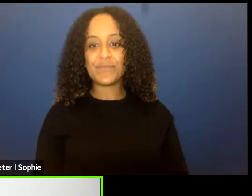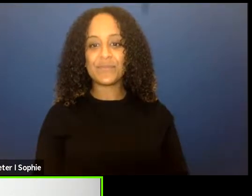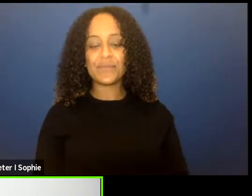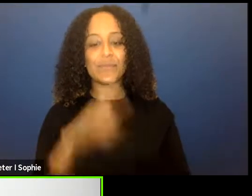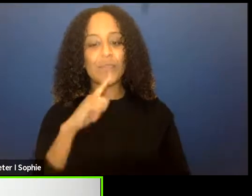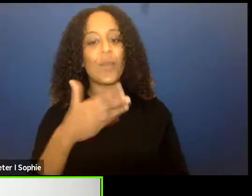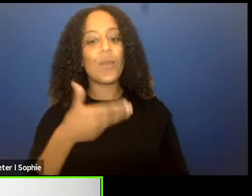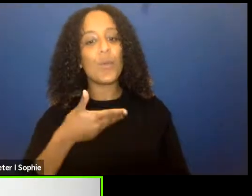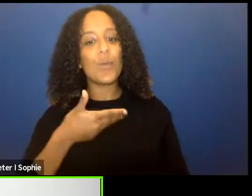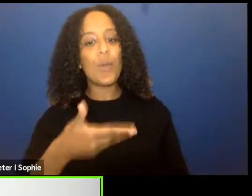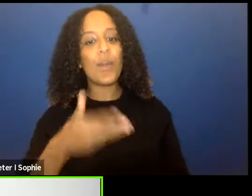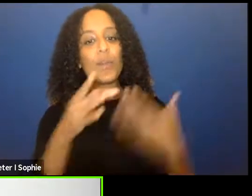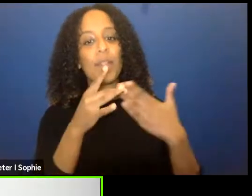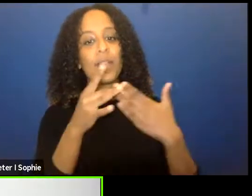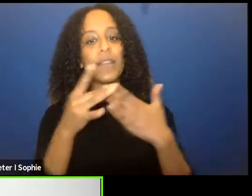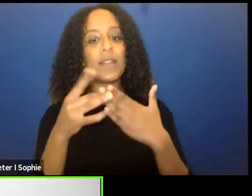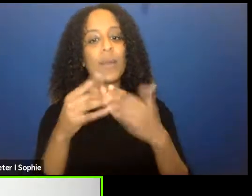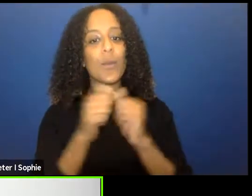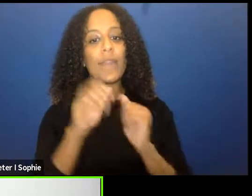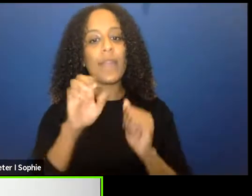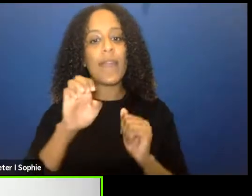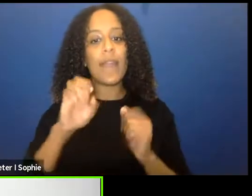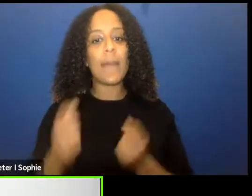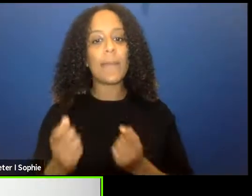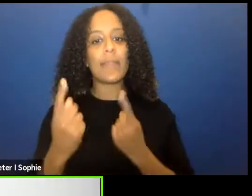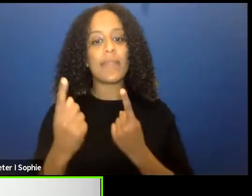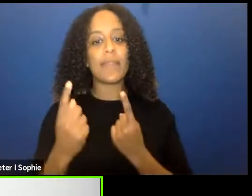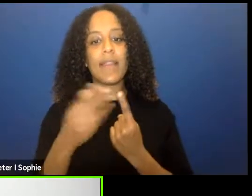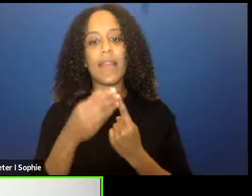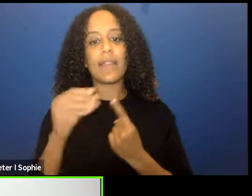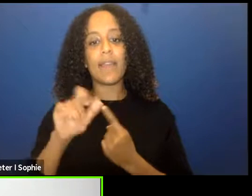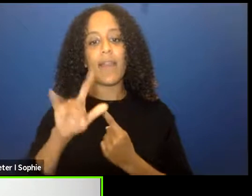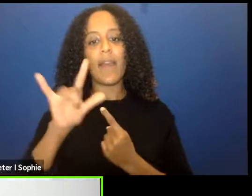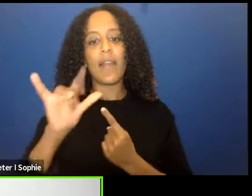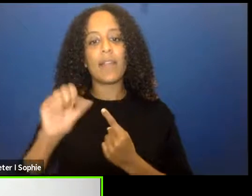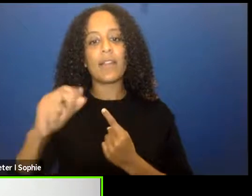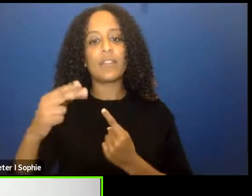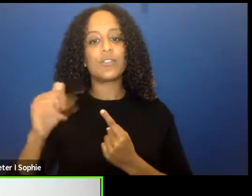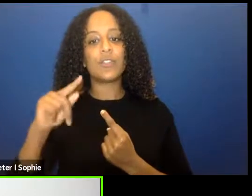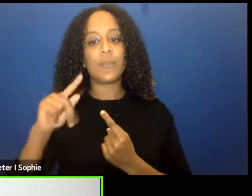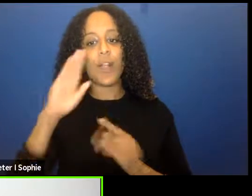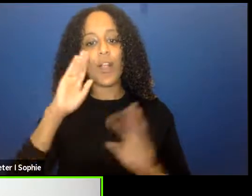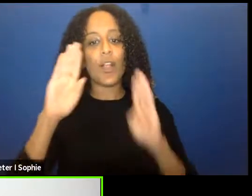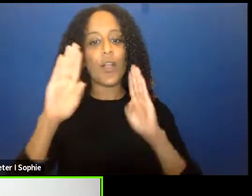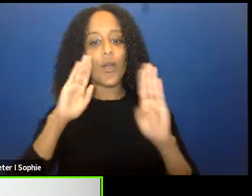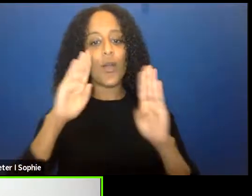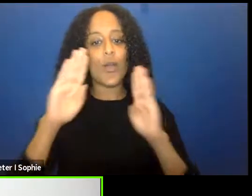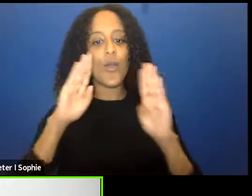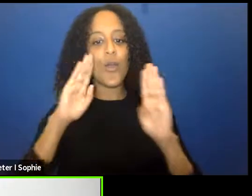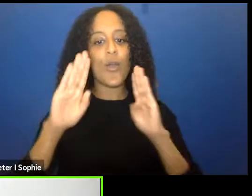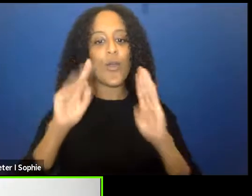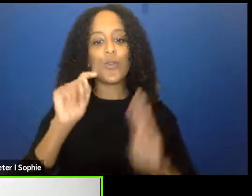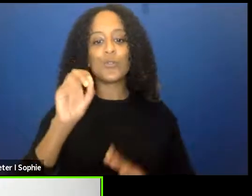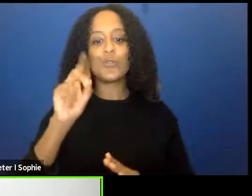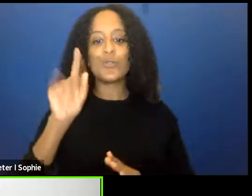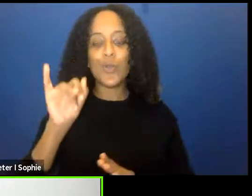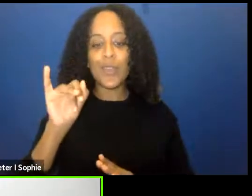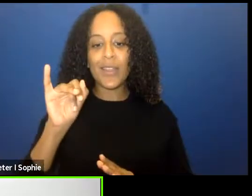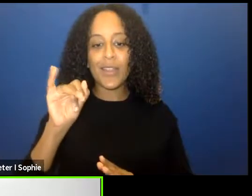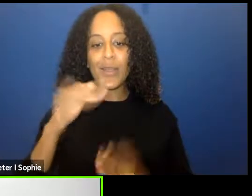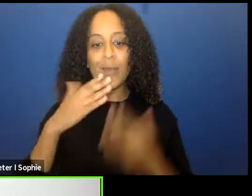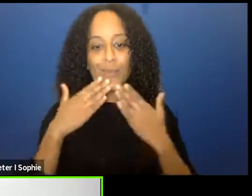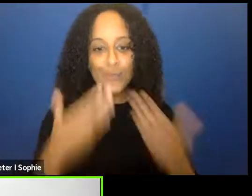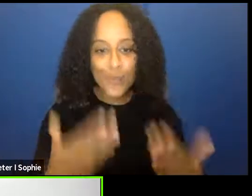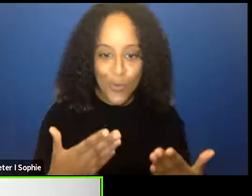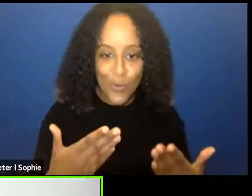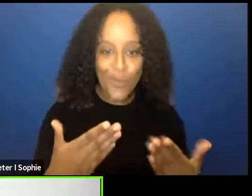Welcome to Leading with Empathy and Allyship. Uh, Hello to Toki. Thank you for bonjour, and thank you for